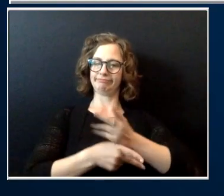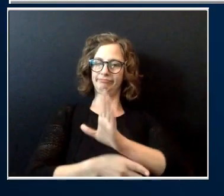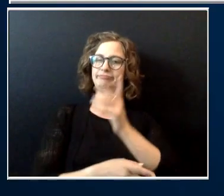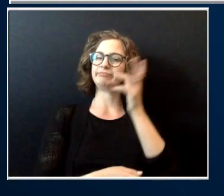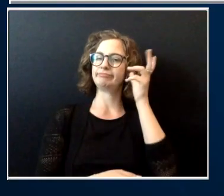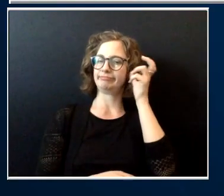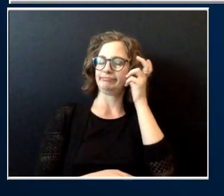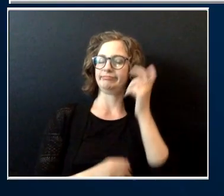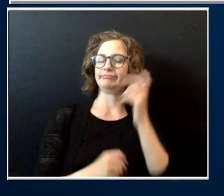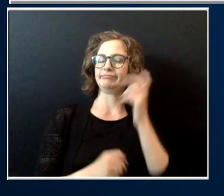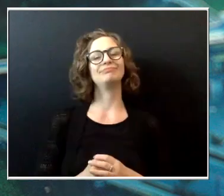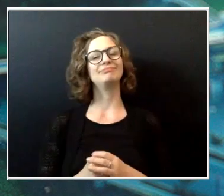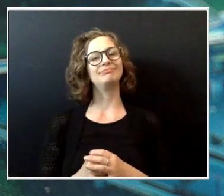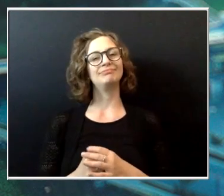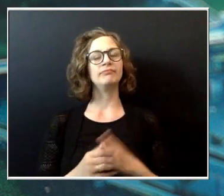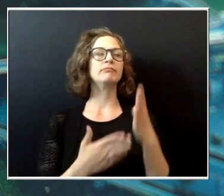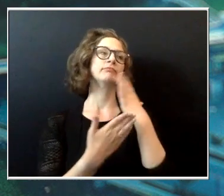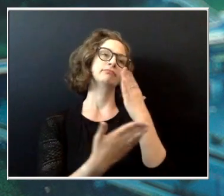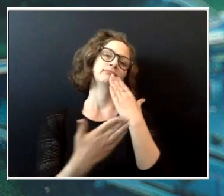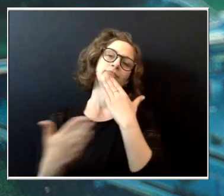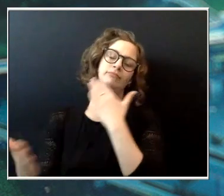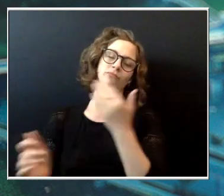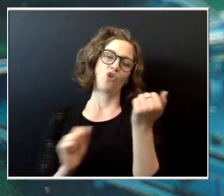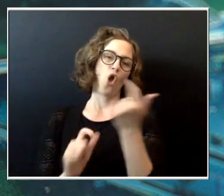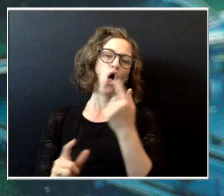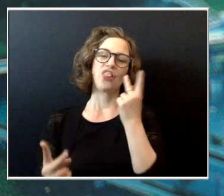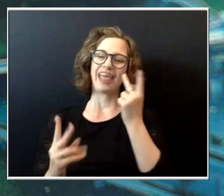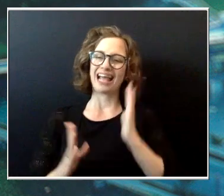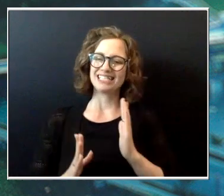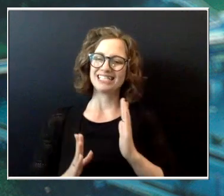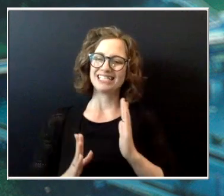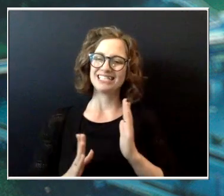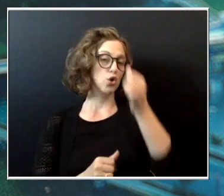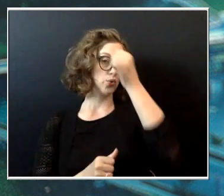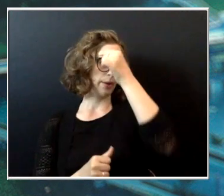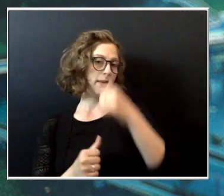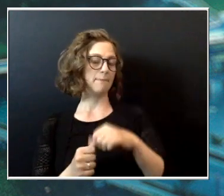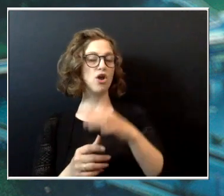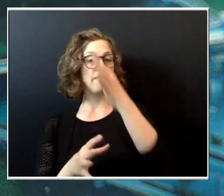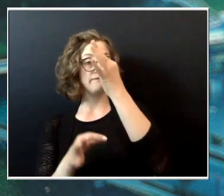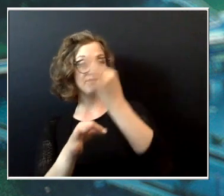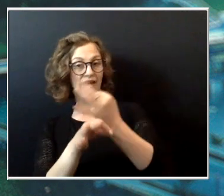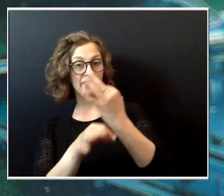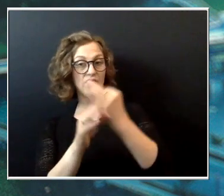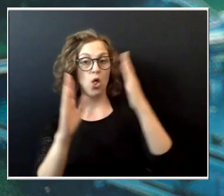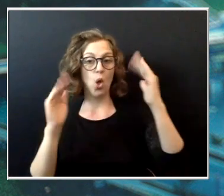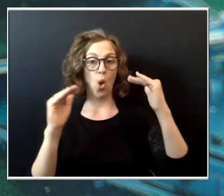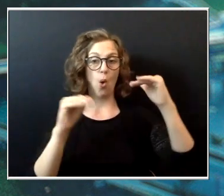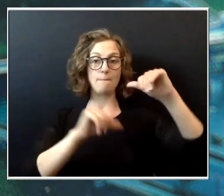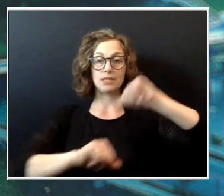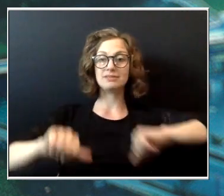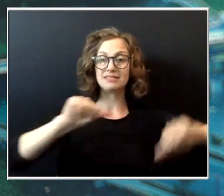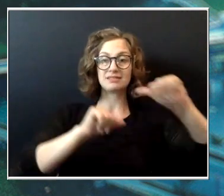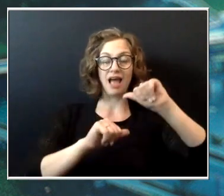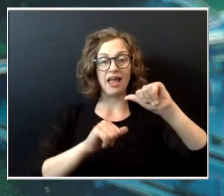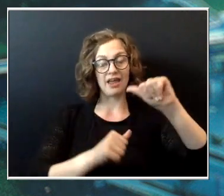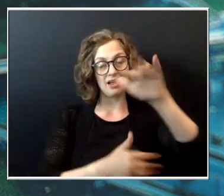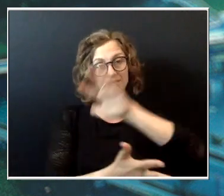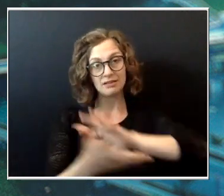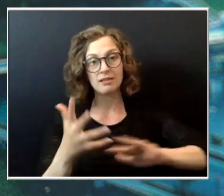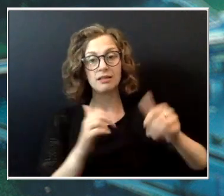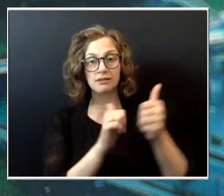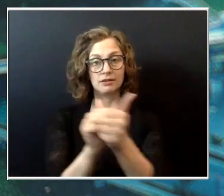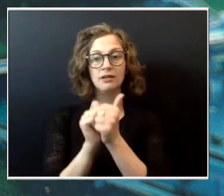thank you to all of our guests. And remember, as we always talk about, faith, hope, and science is a powerful combination. And now hear